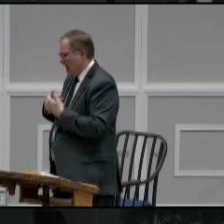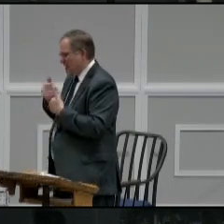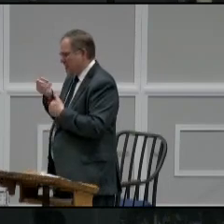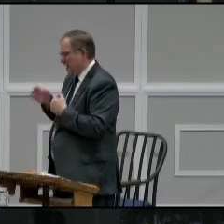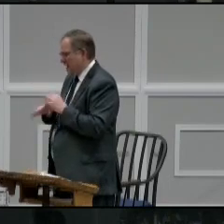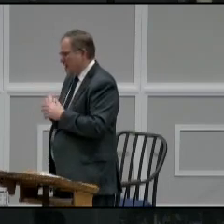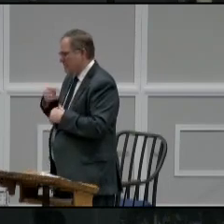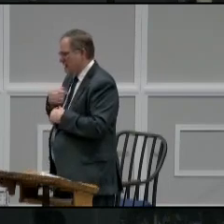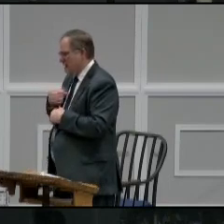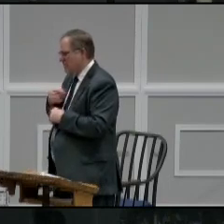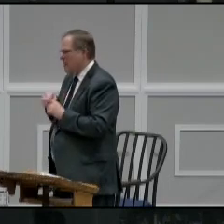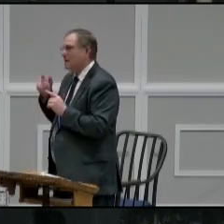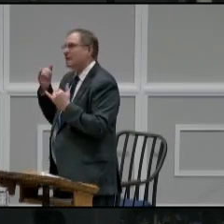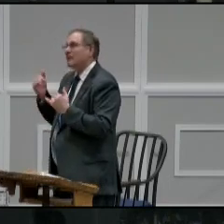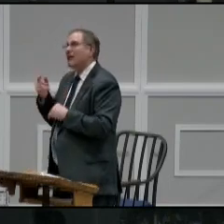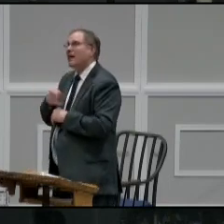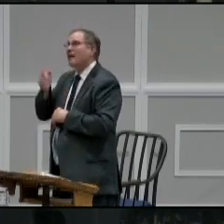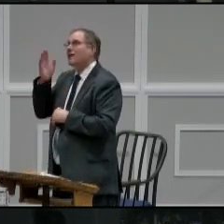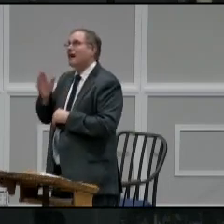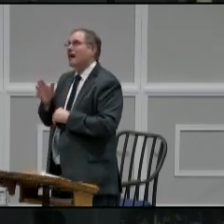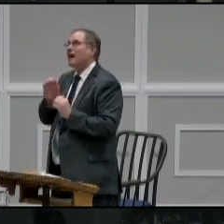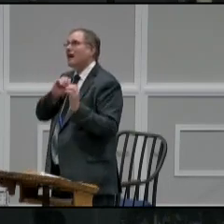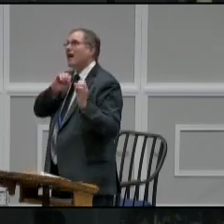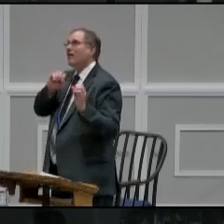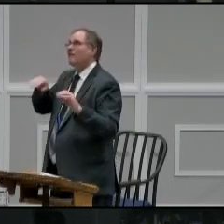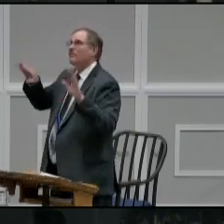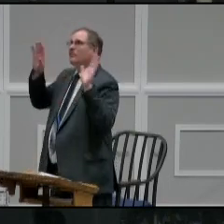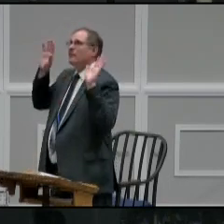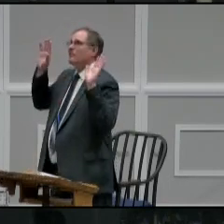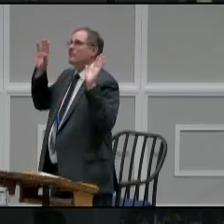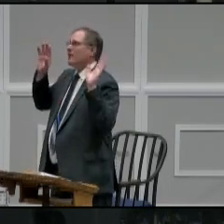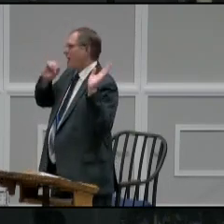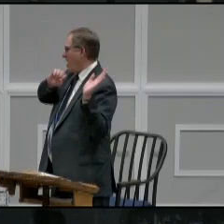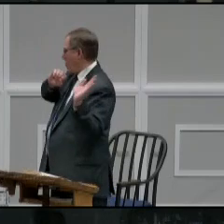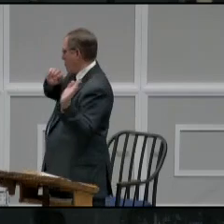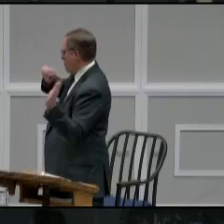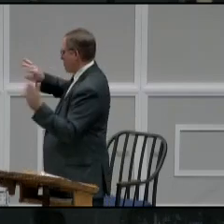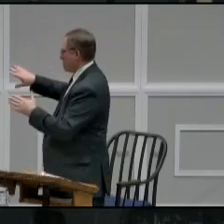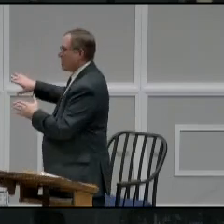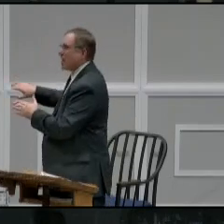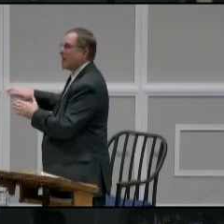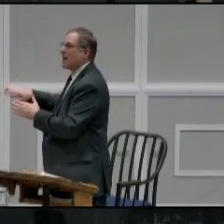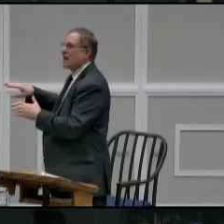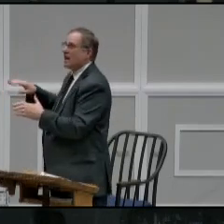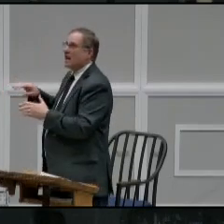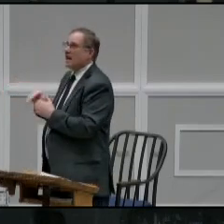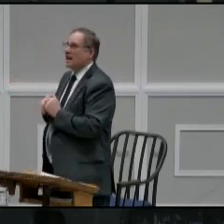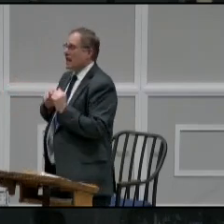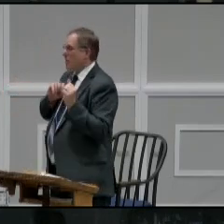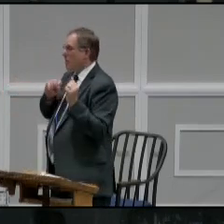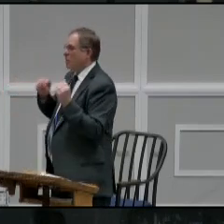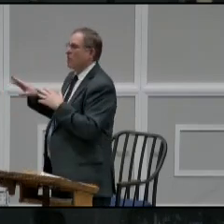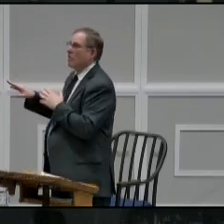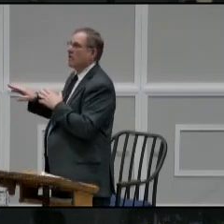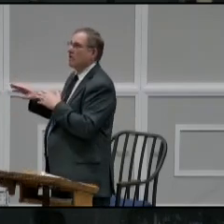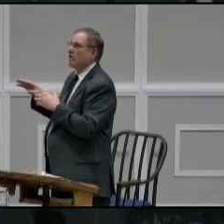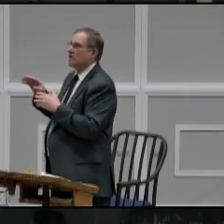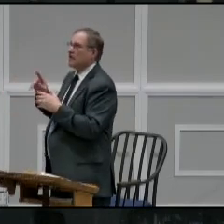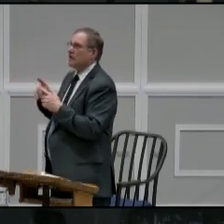God, I cast it before you. I grind it to powder, and I straw it on the waters. Lord, help me.